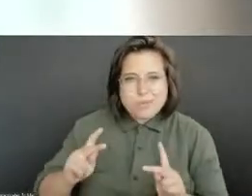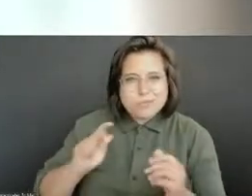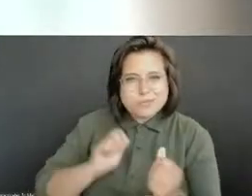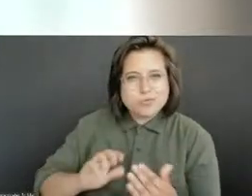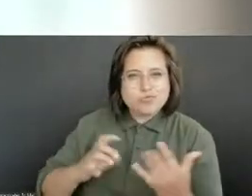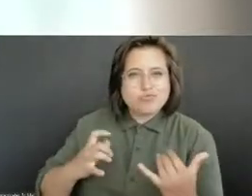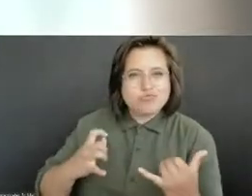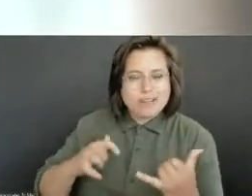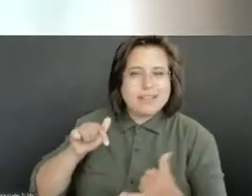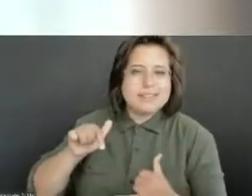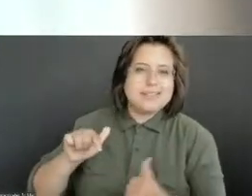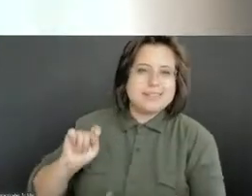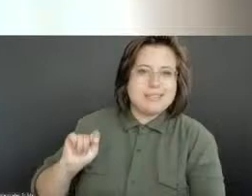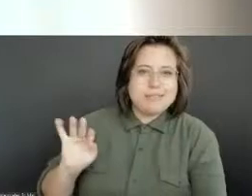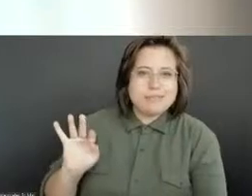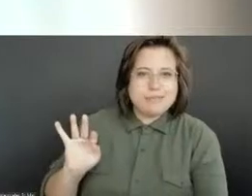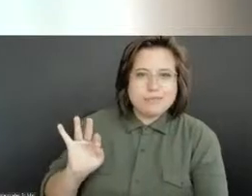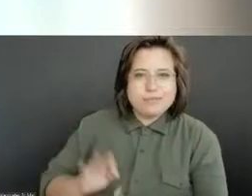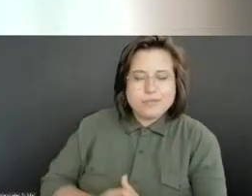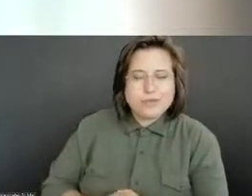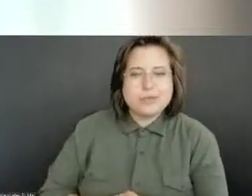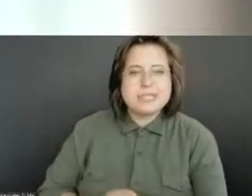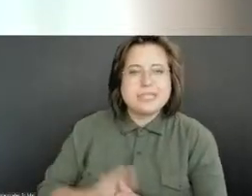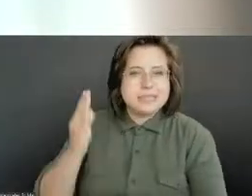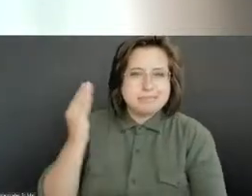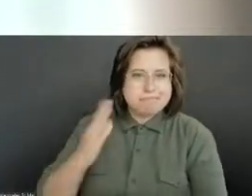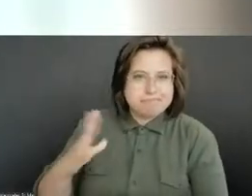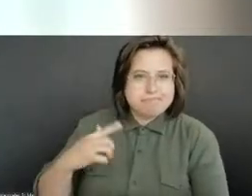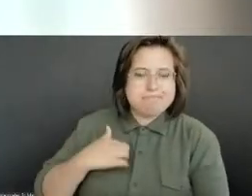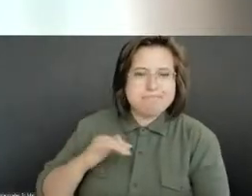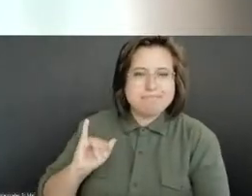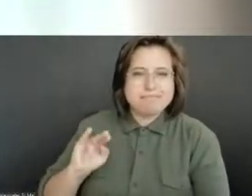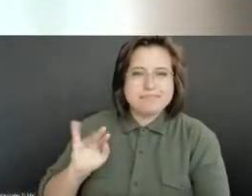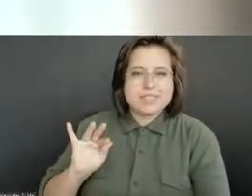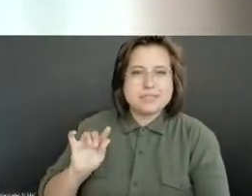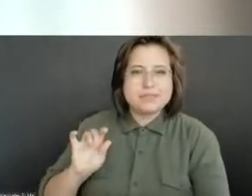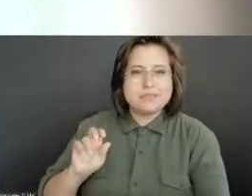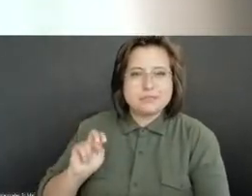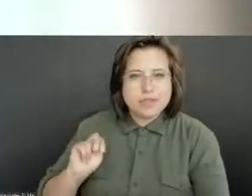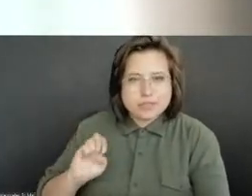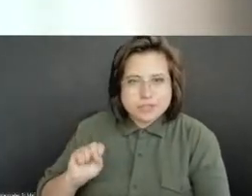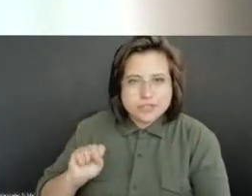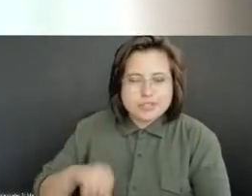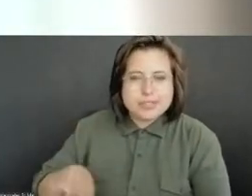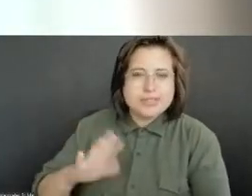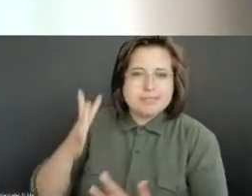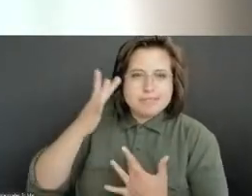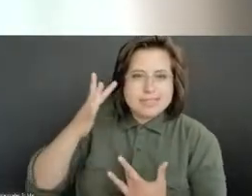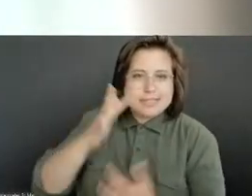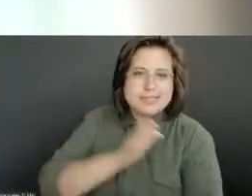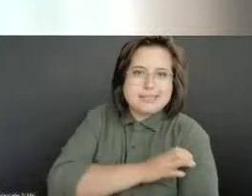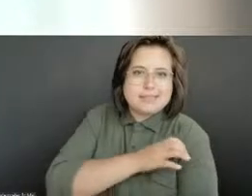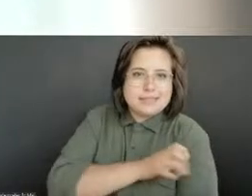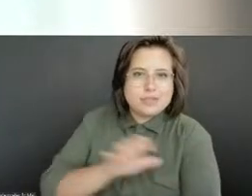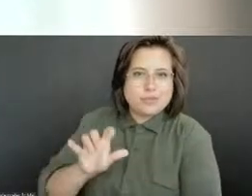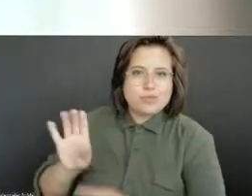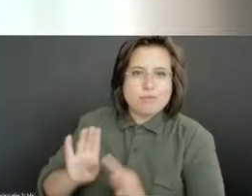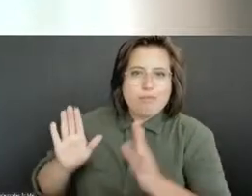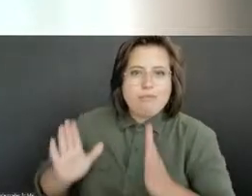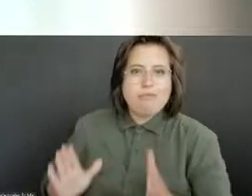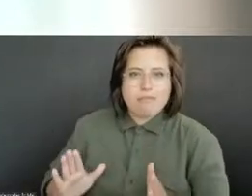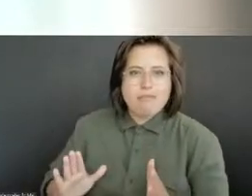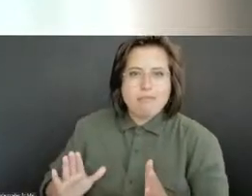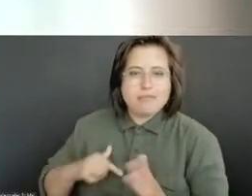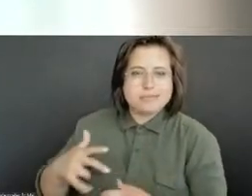Equity Task Force. I'm an infectious disease physician and clinical microbiologist, serving as the Associate Chief Medical Officer of Emory